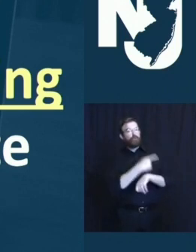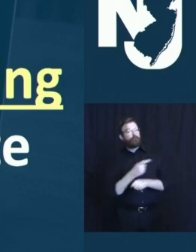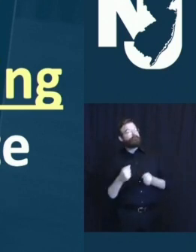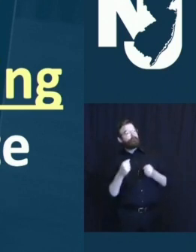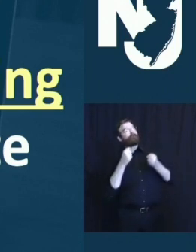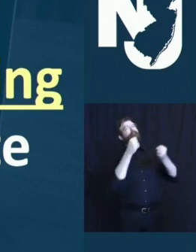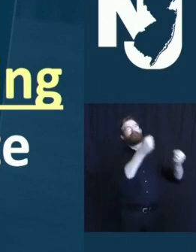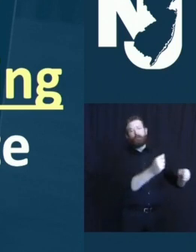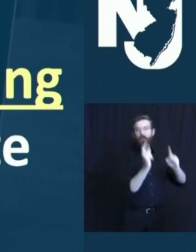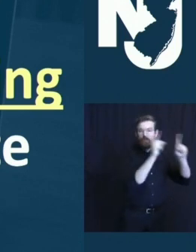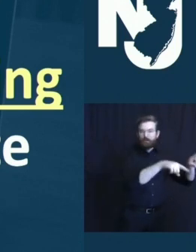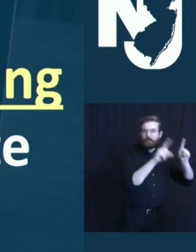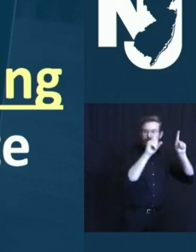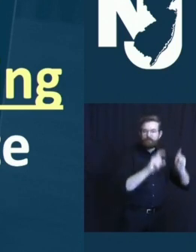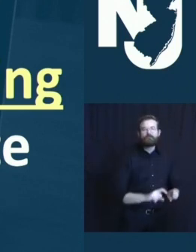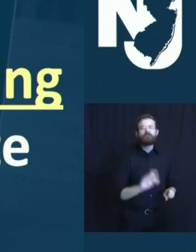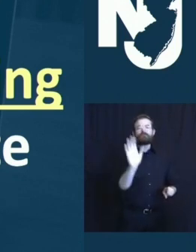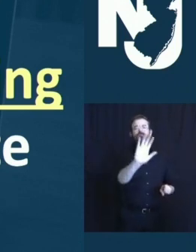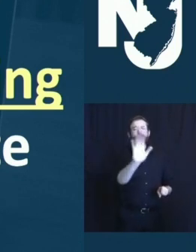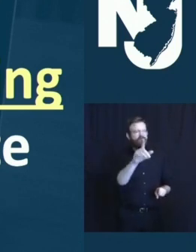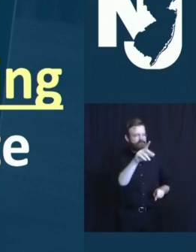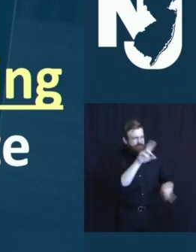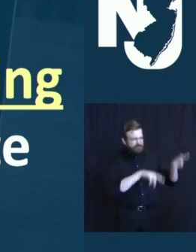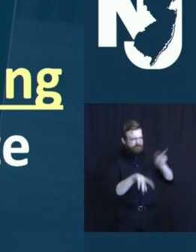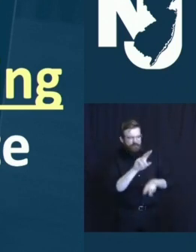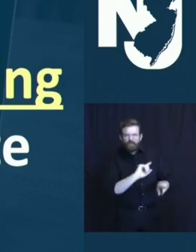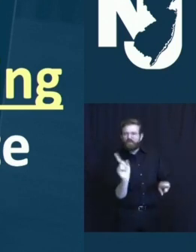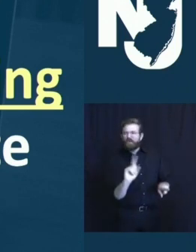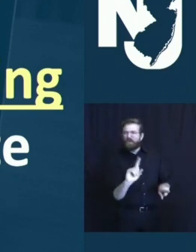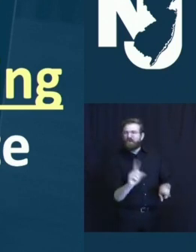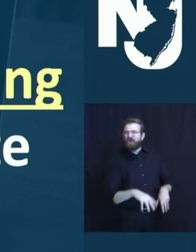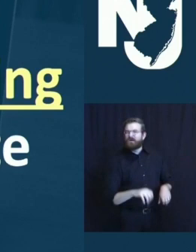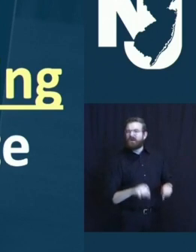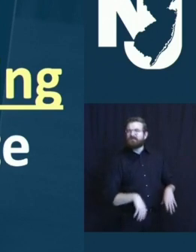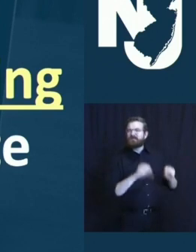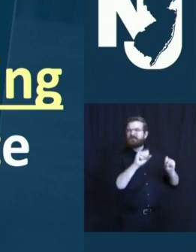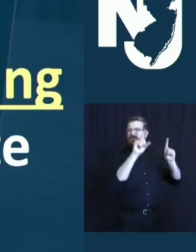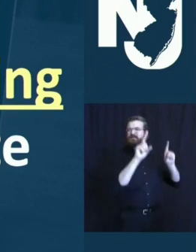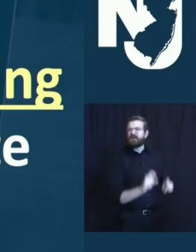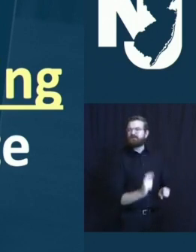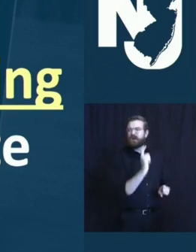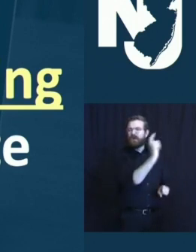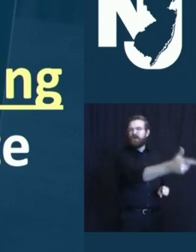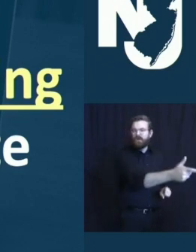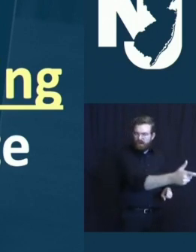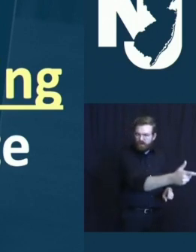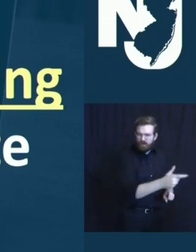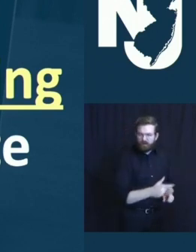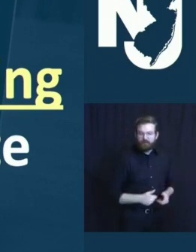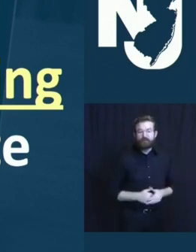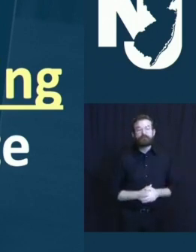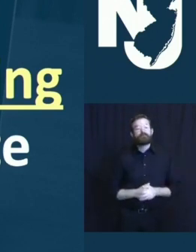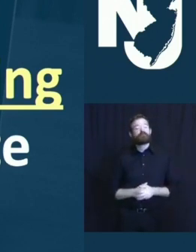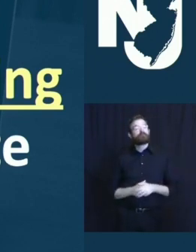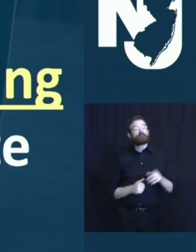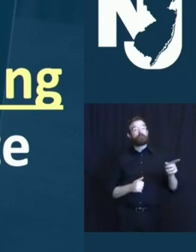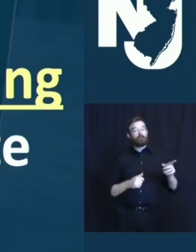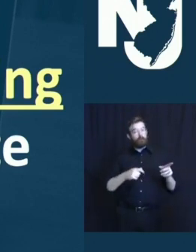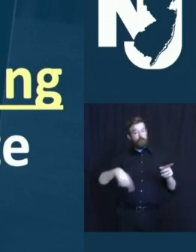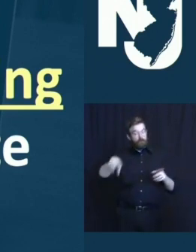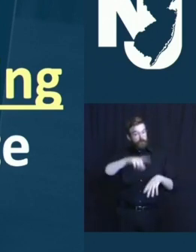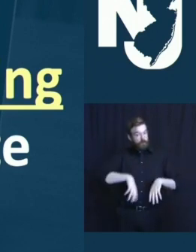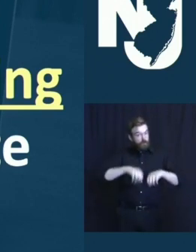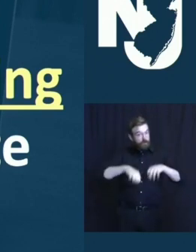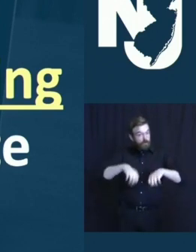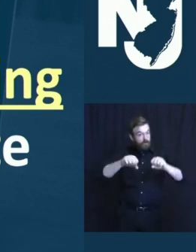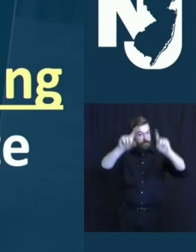ourselves and our state through this pandemic. Testing also gives you the knowledge you need to keep you and your family and your community safe